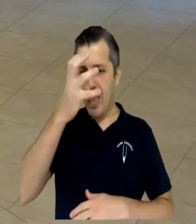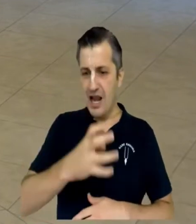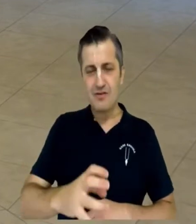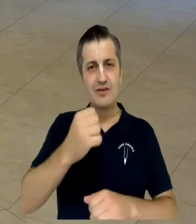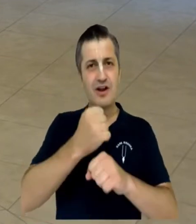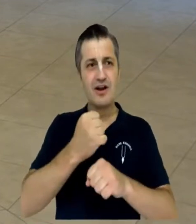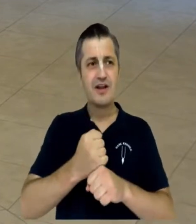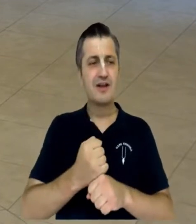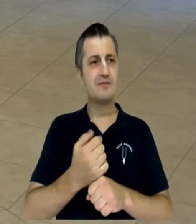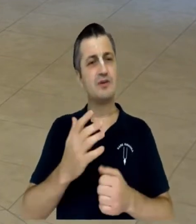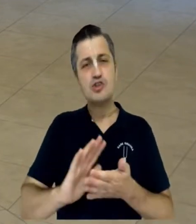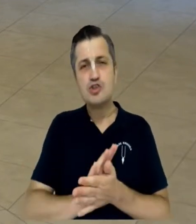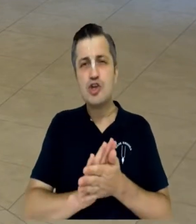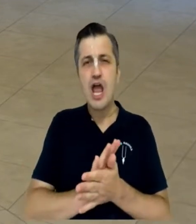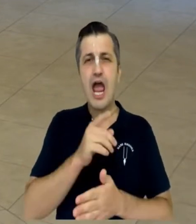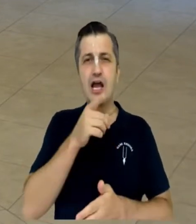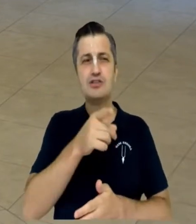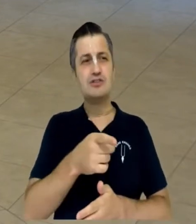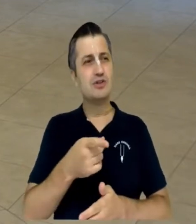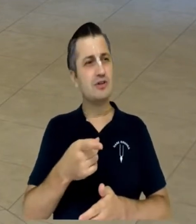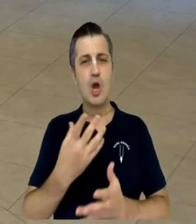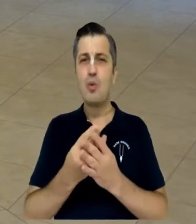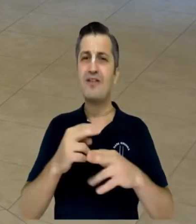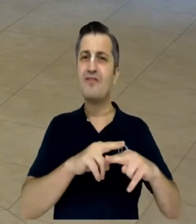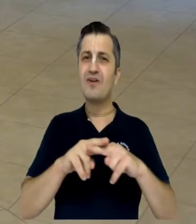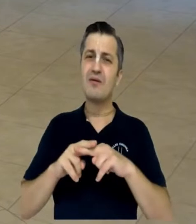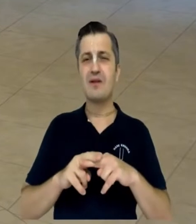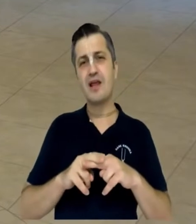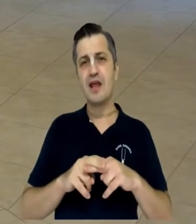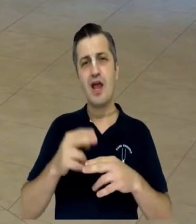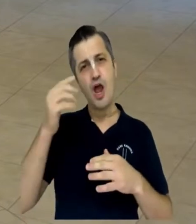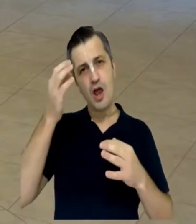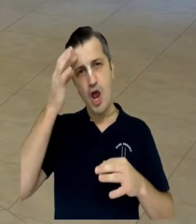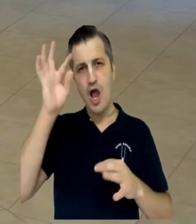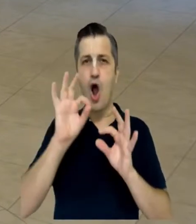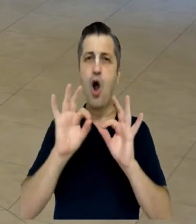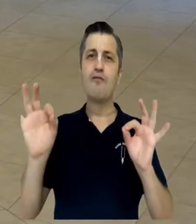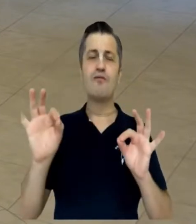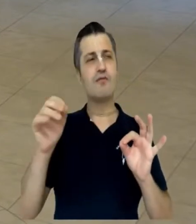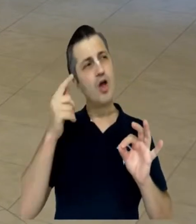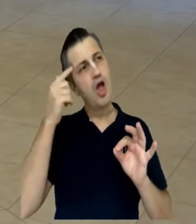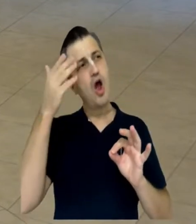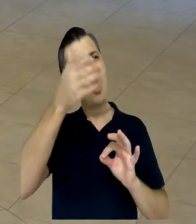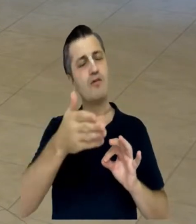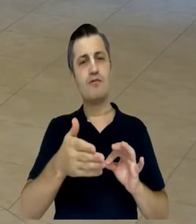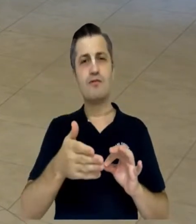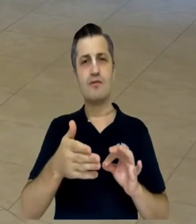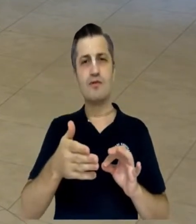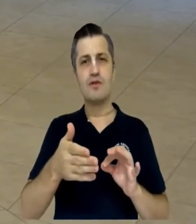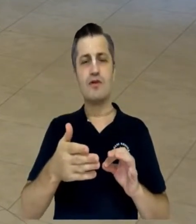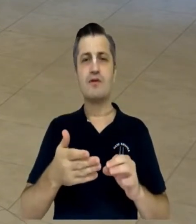kind of a mistaken mode of ignorance, or without Krishna. Now, a second type of mistake is a mistake against